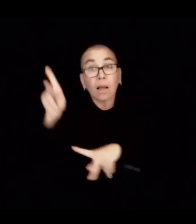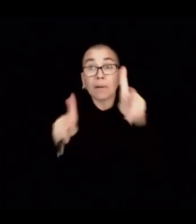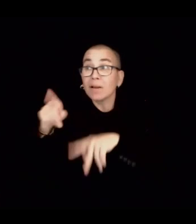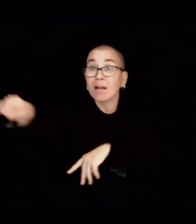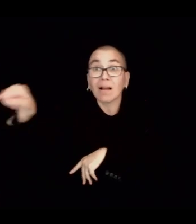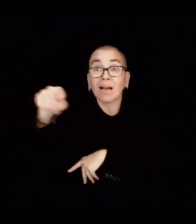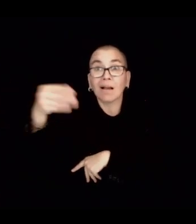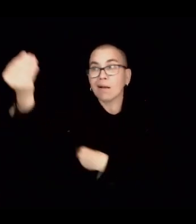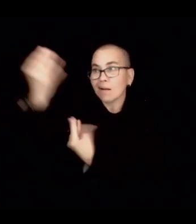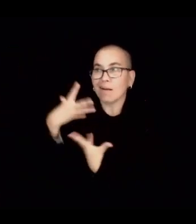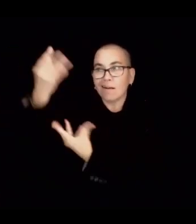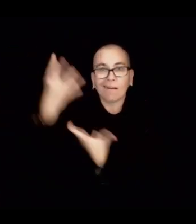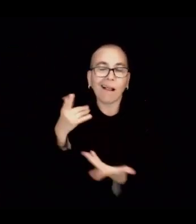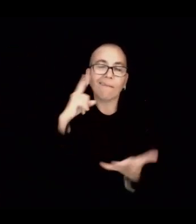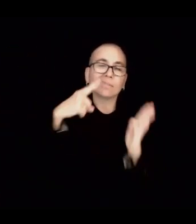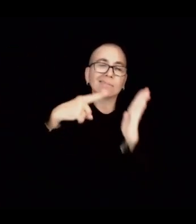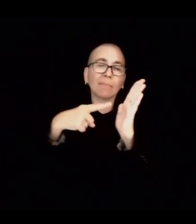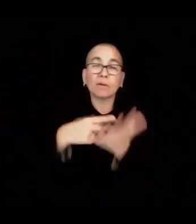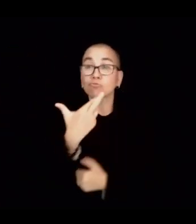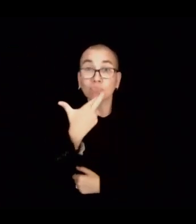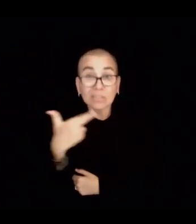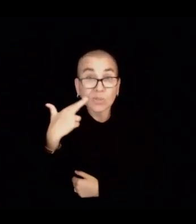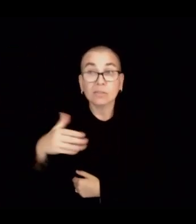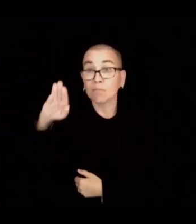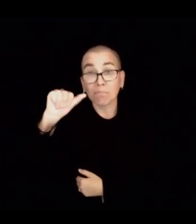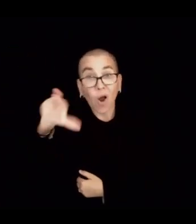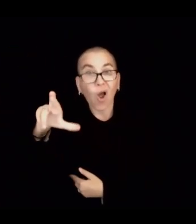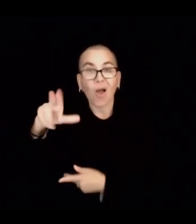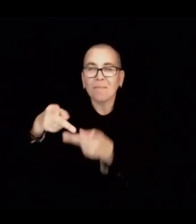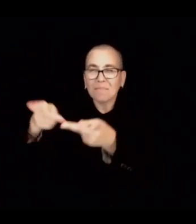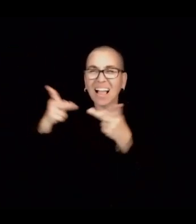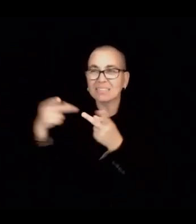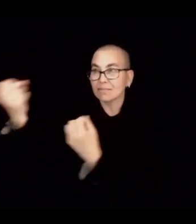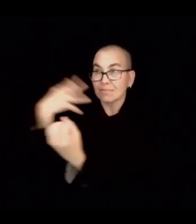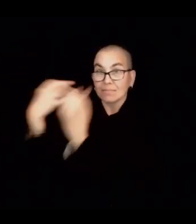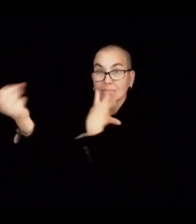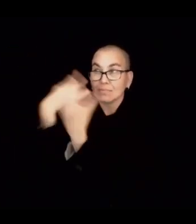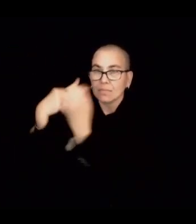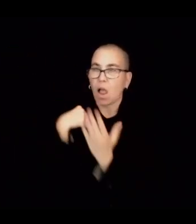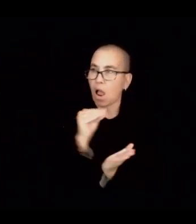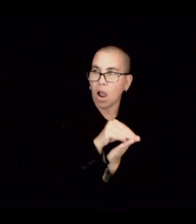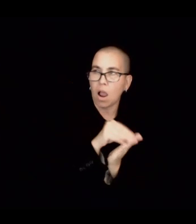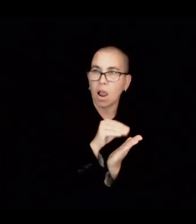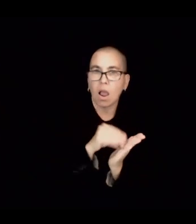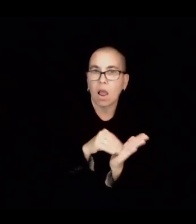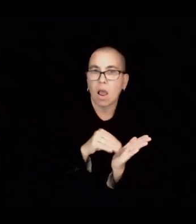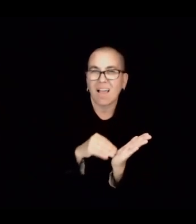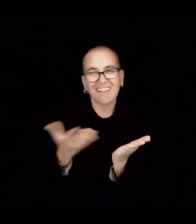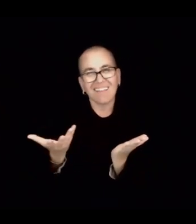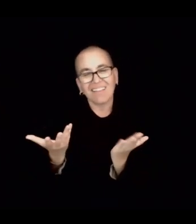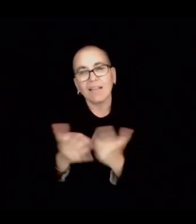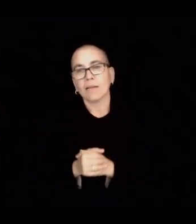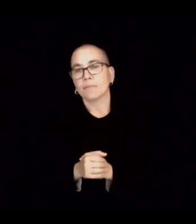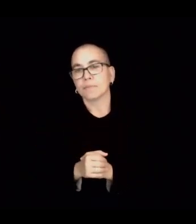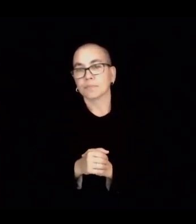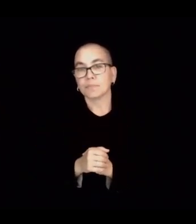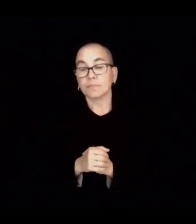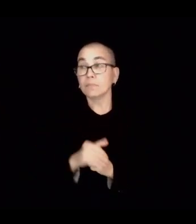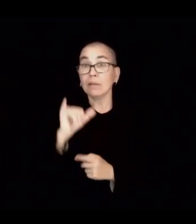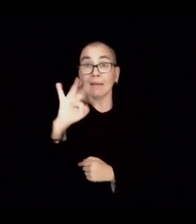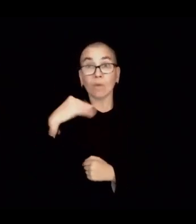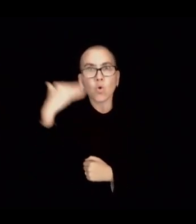in a particular location, that increases the proportion of people with a known exposure. So I think it's a combination of things